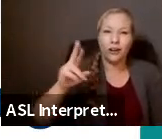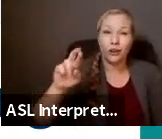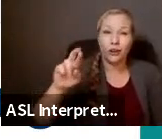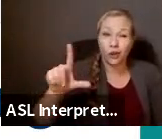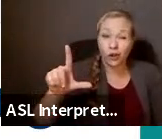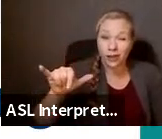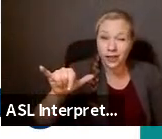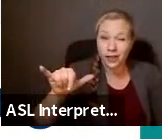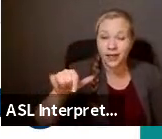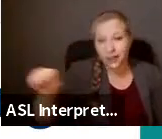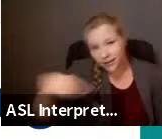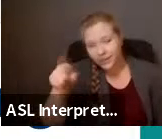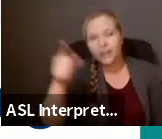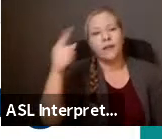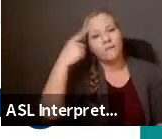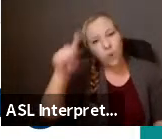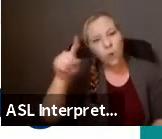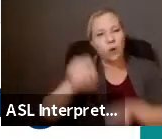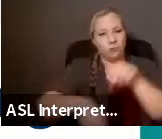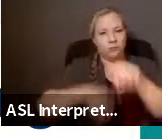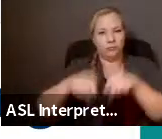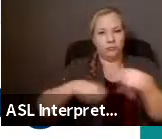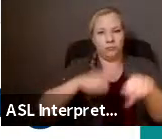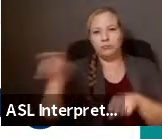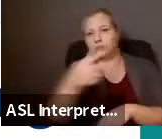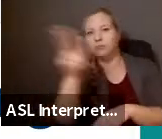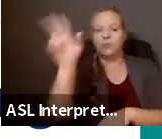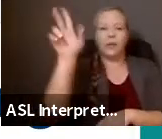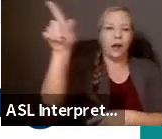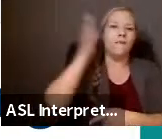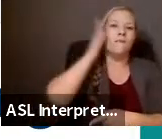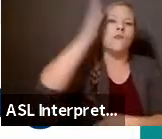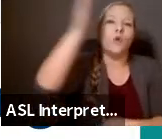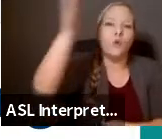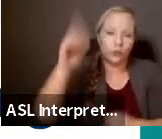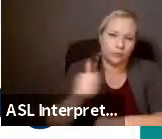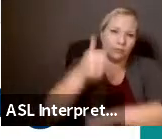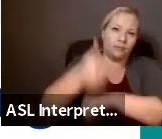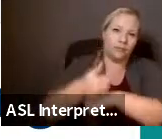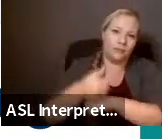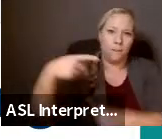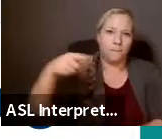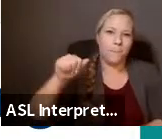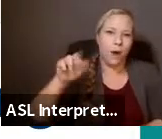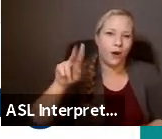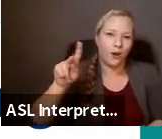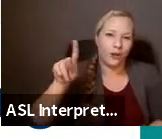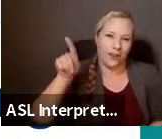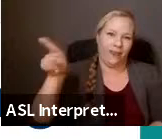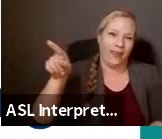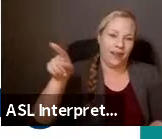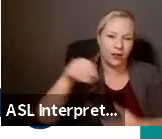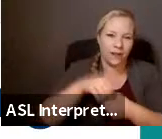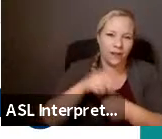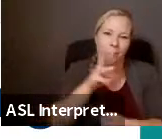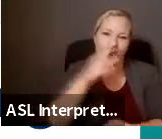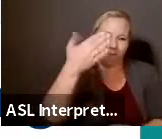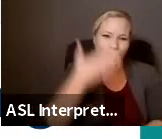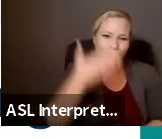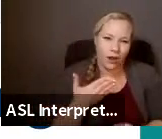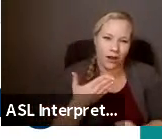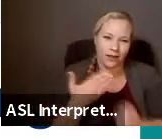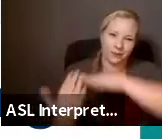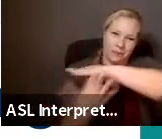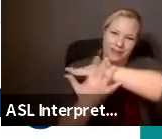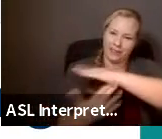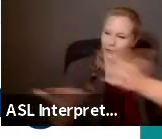the path to a future park that will be on the waterfront on Hayden Island there. So